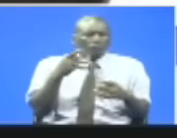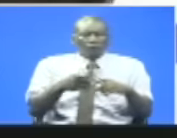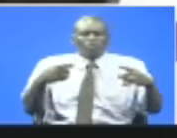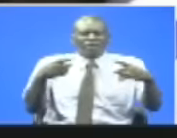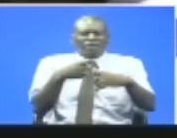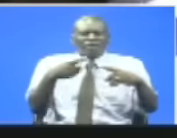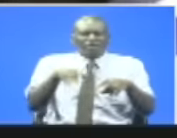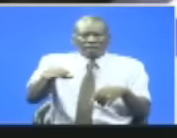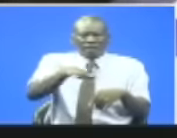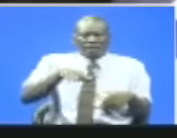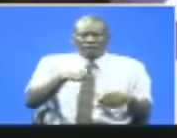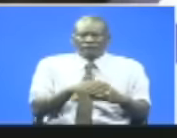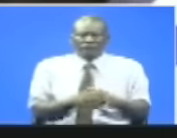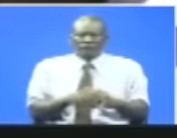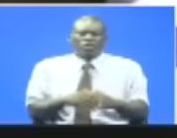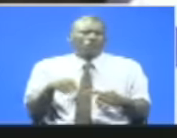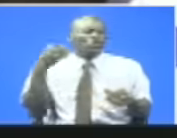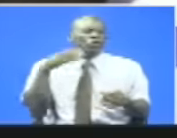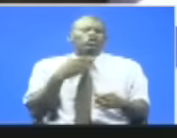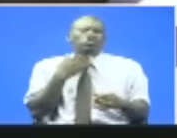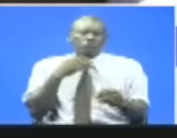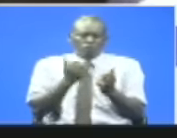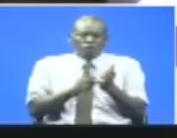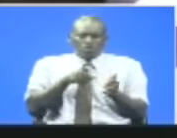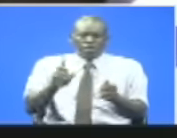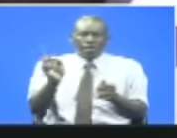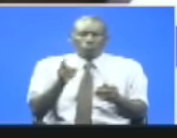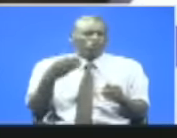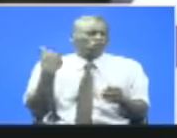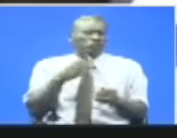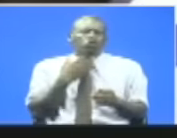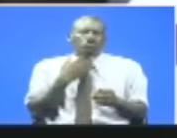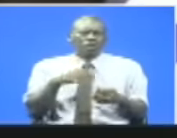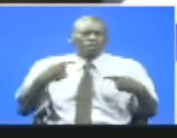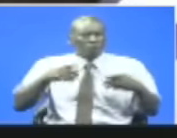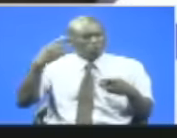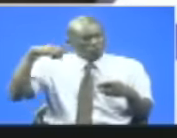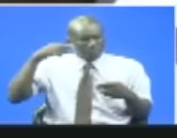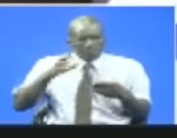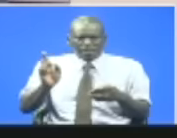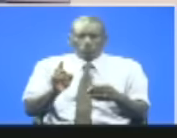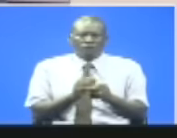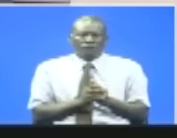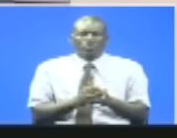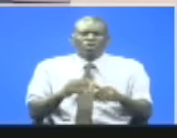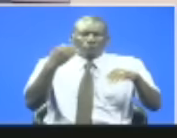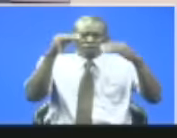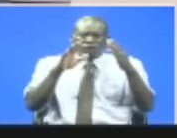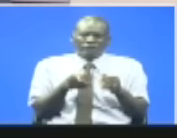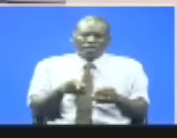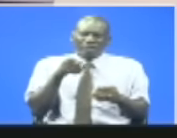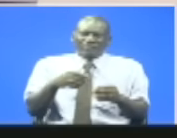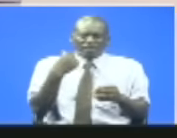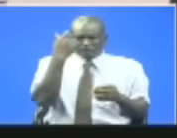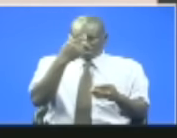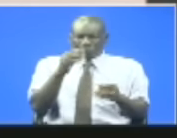mbalimbali. Hatutaki uhuni hapa Nairobi. Hatutaki waenda wazimu hapa Nairobi. Professor Kagwanja, that's the image problem